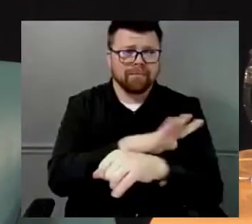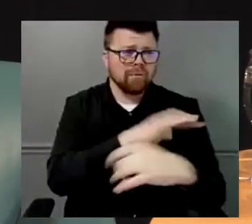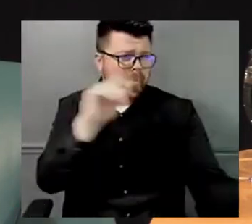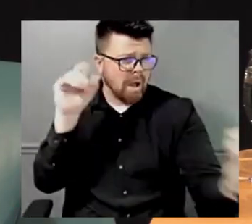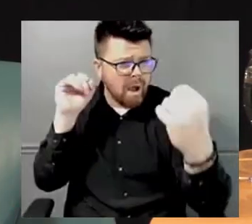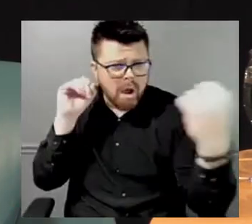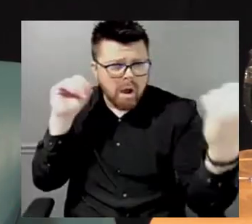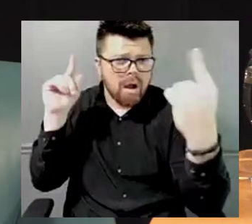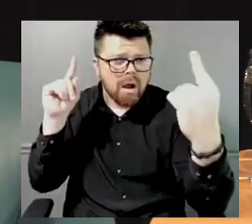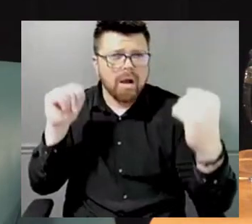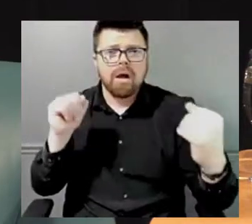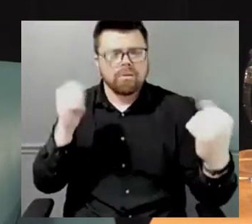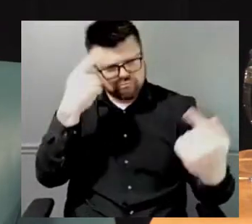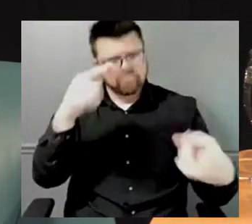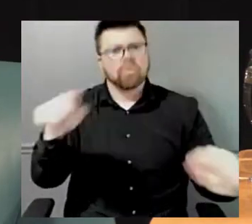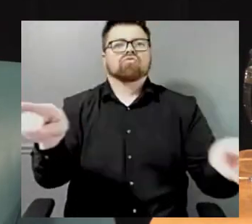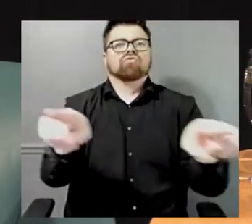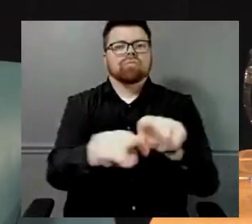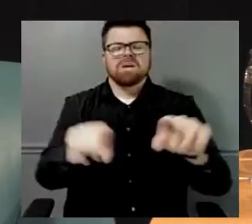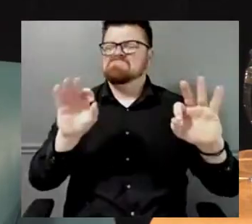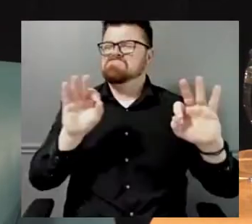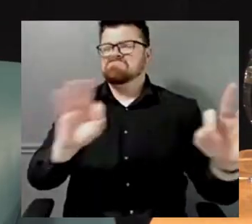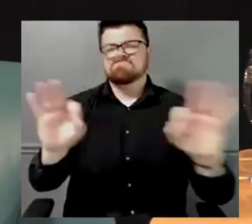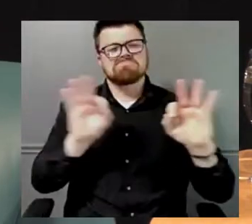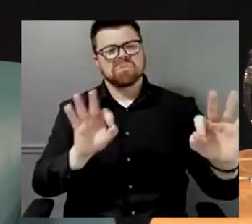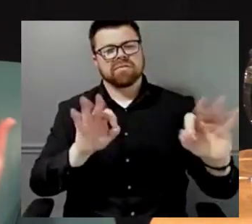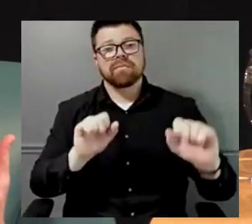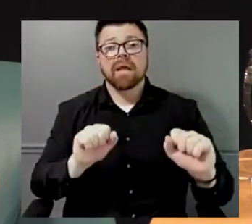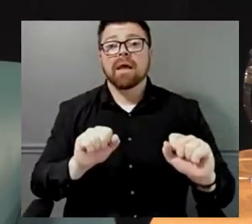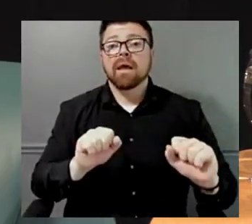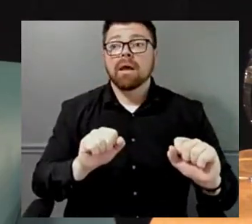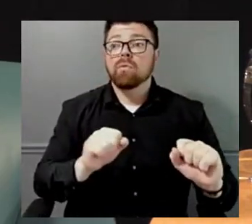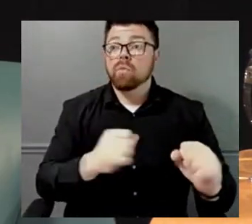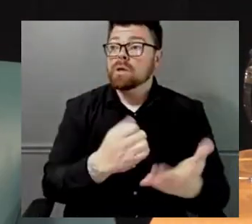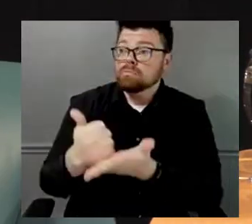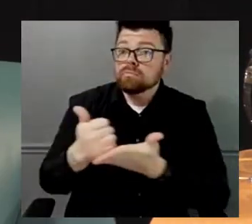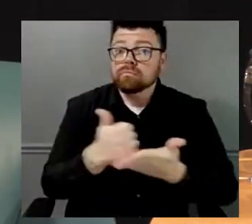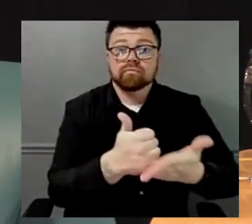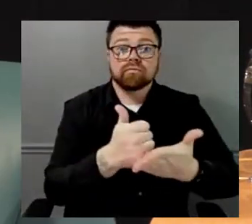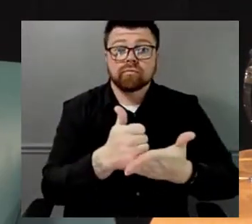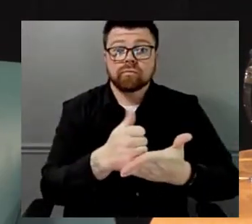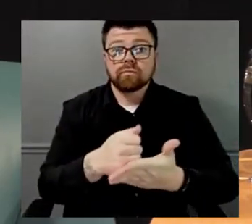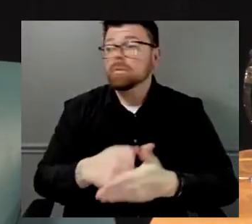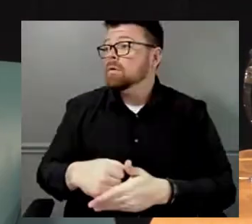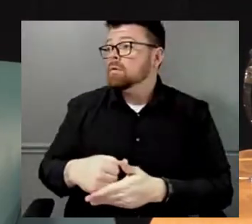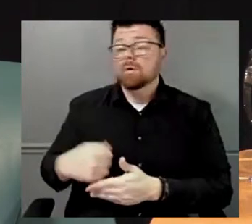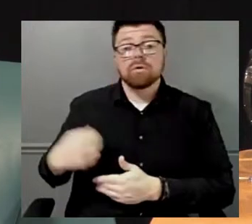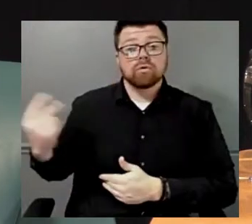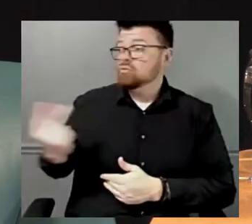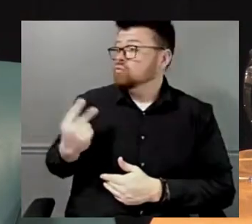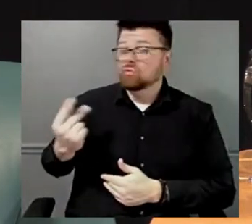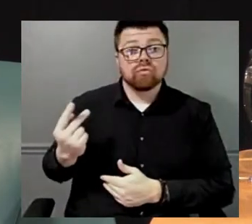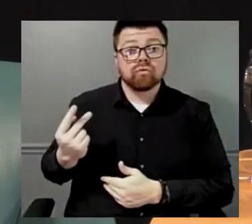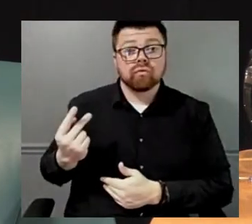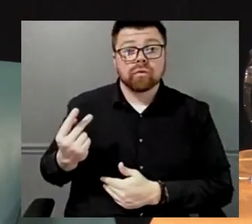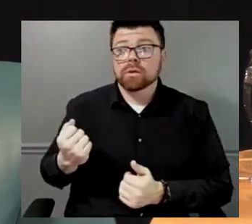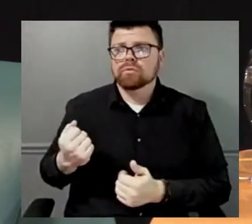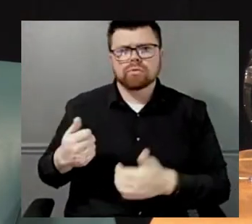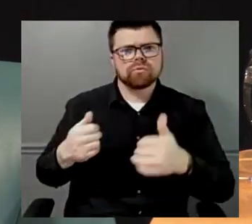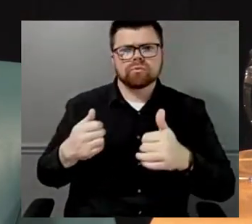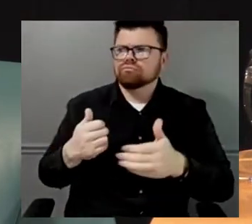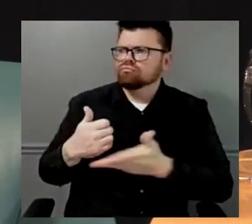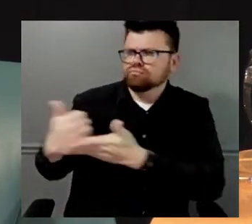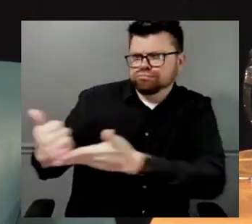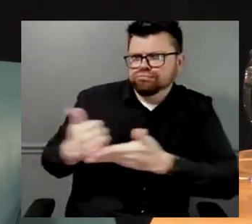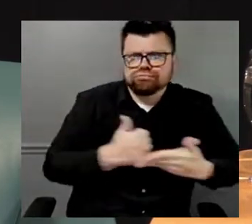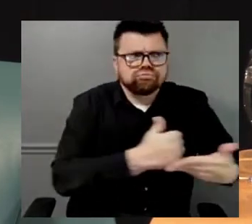you know, we do that for one another, and this just isn't Justice Sotomayor and me. We do that for one another across the court,